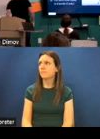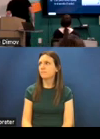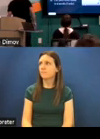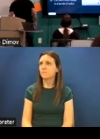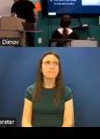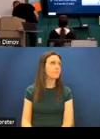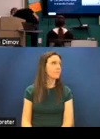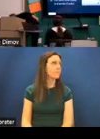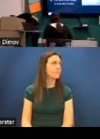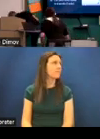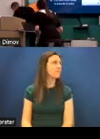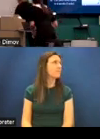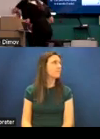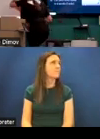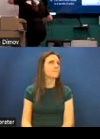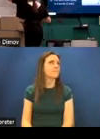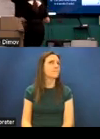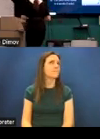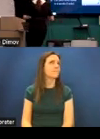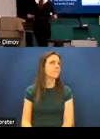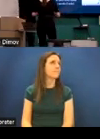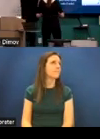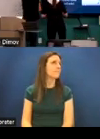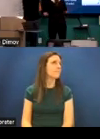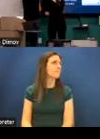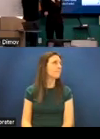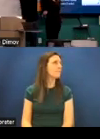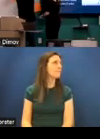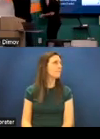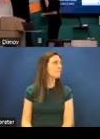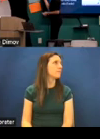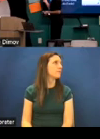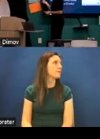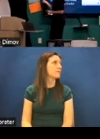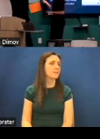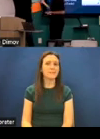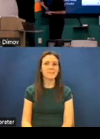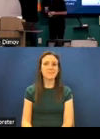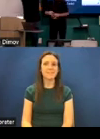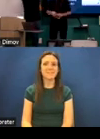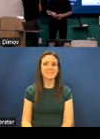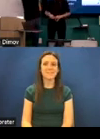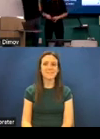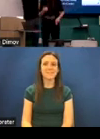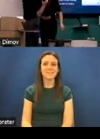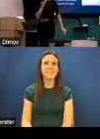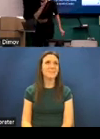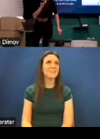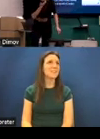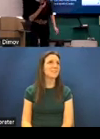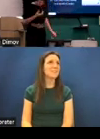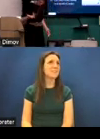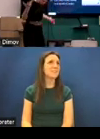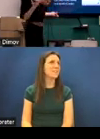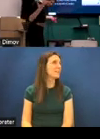Oh my gosh, I can't take it anymore. Go. Nope, nope. She's actually taller than you, she